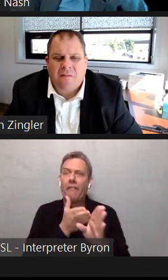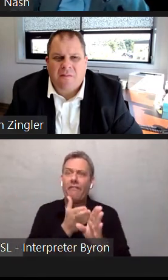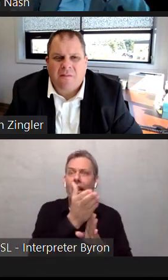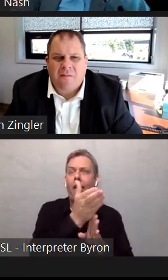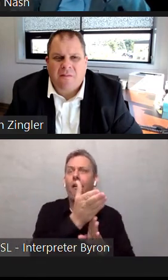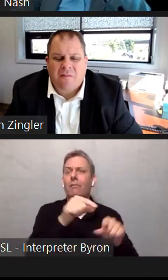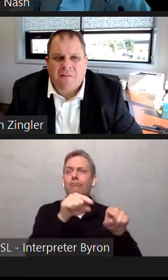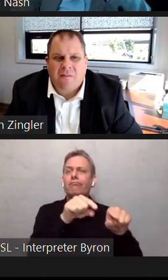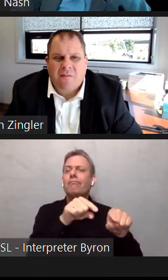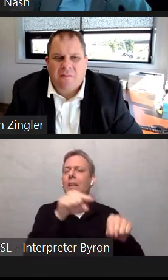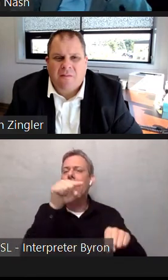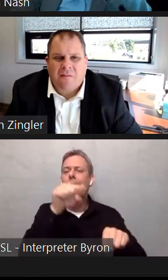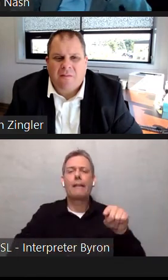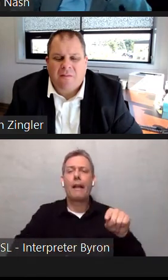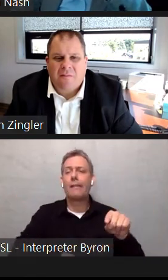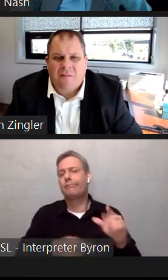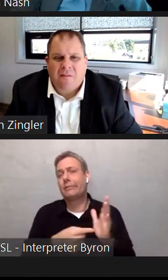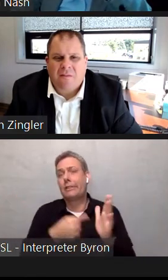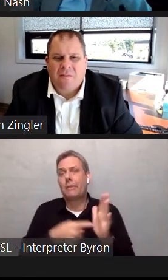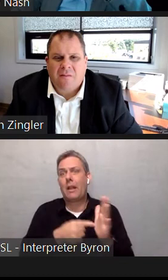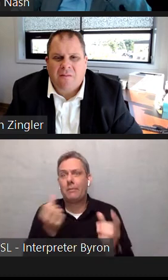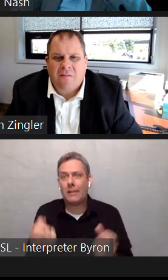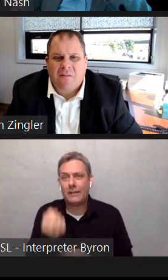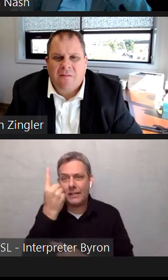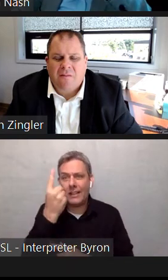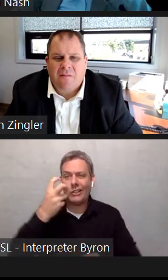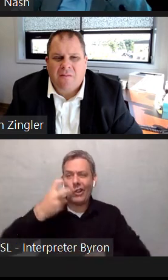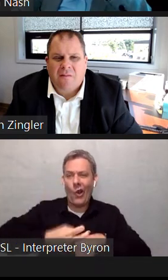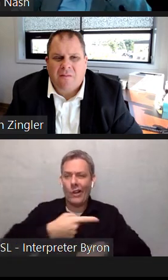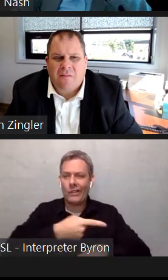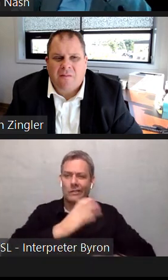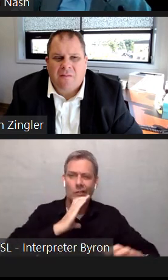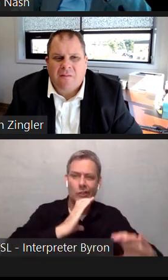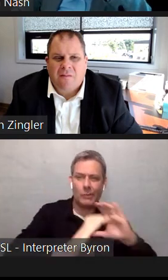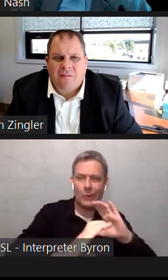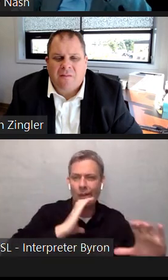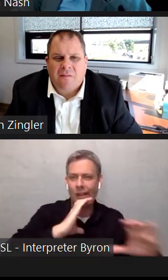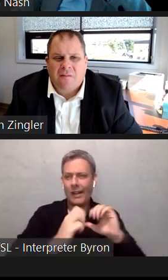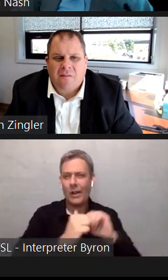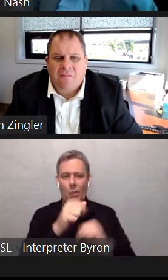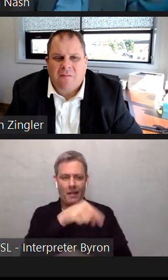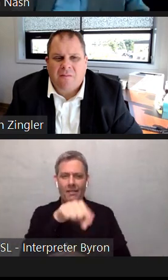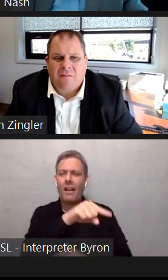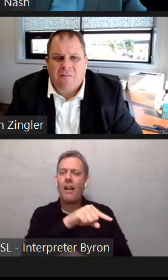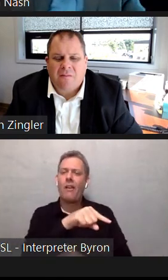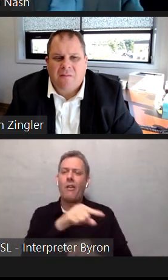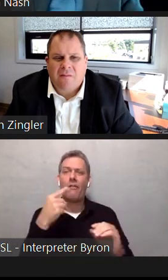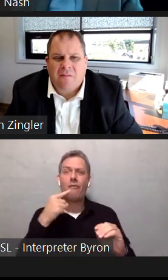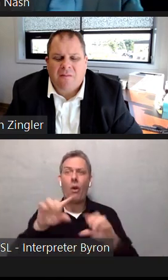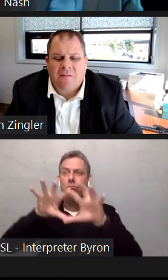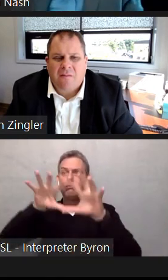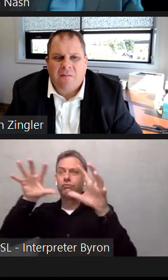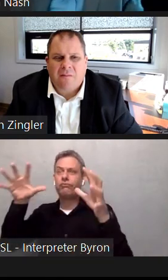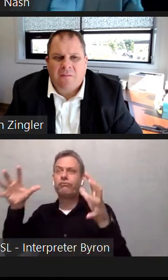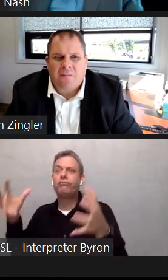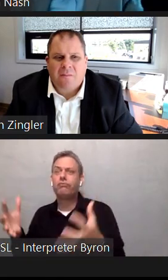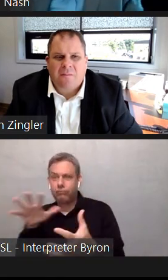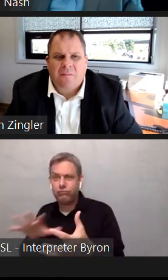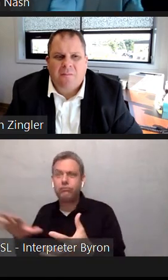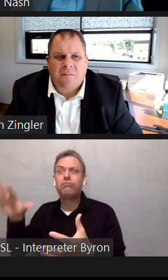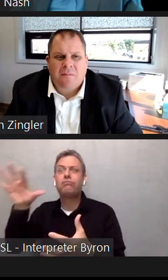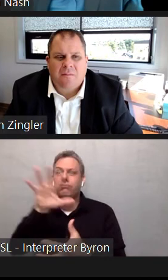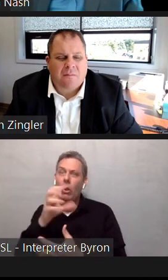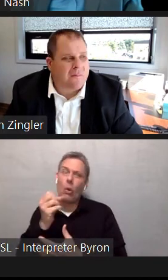really sometimes understand, it's hard to communicate, let's just say, to that on a national or local local,